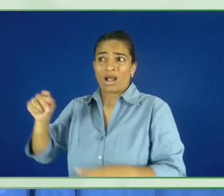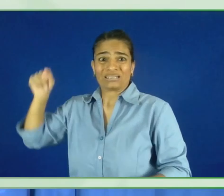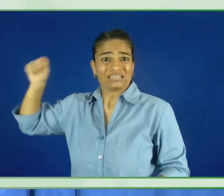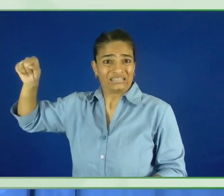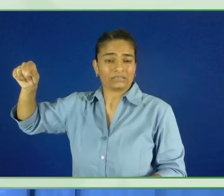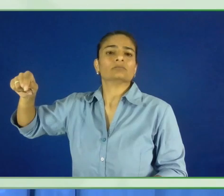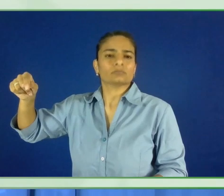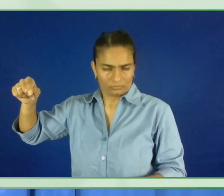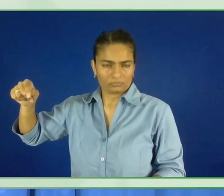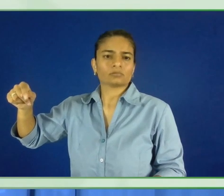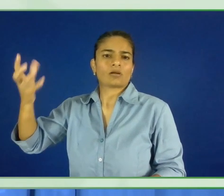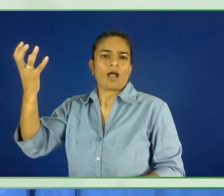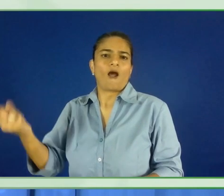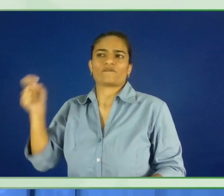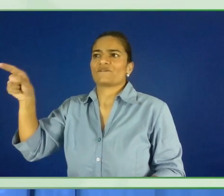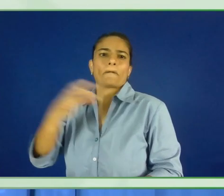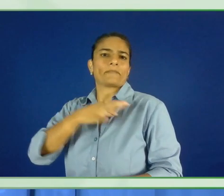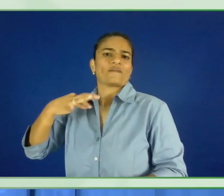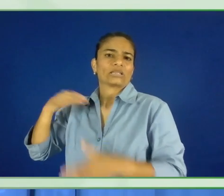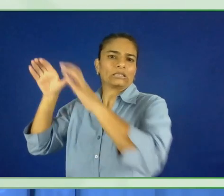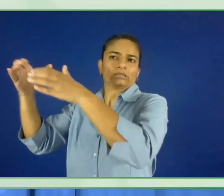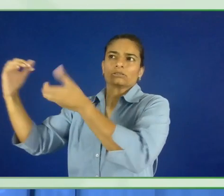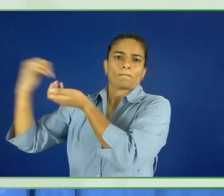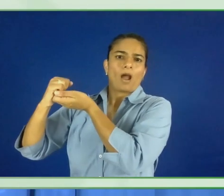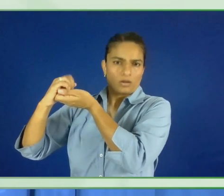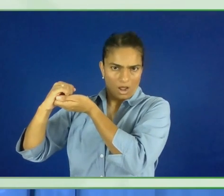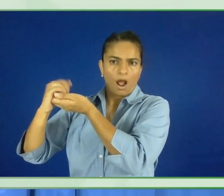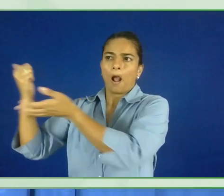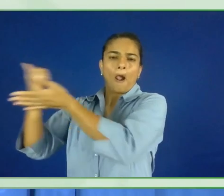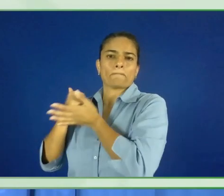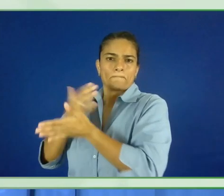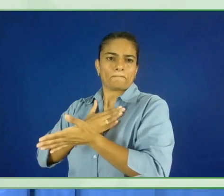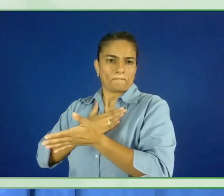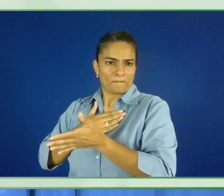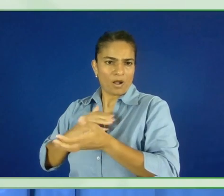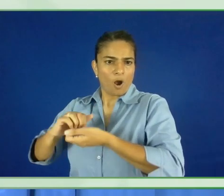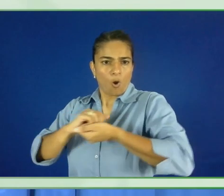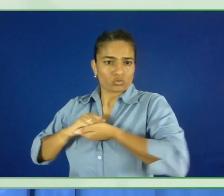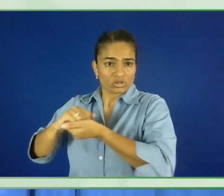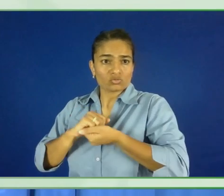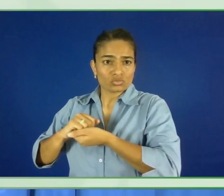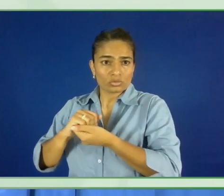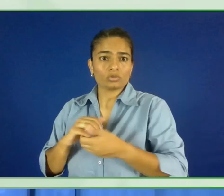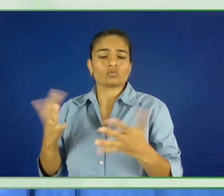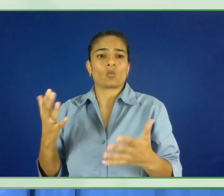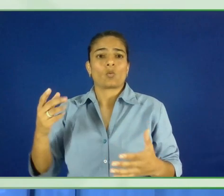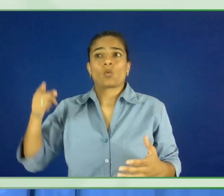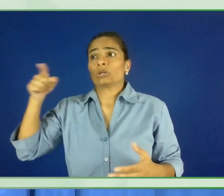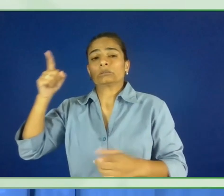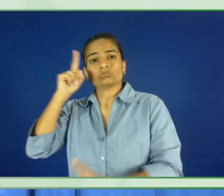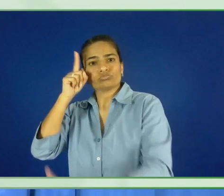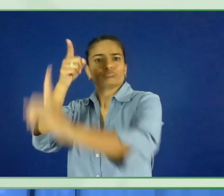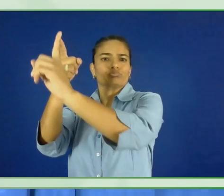sector's partners to our association. One of our key actions here is that we created